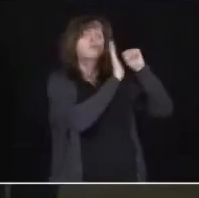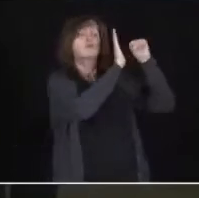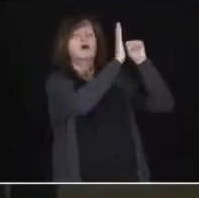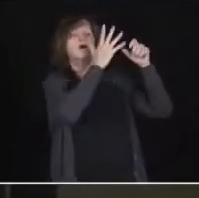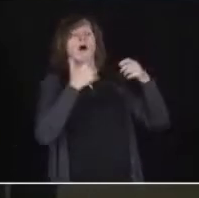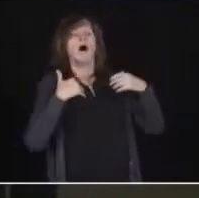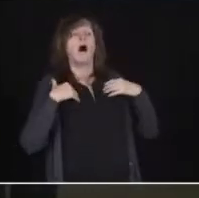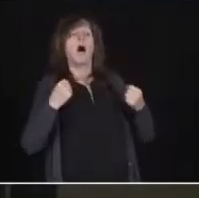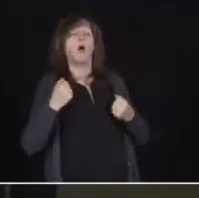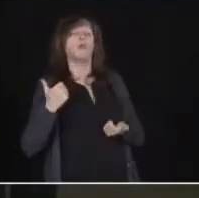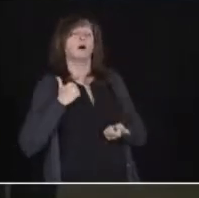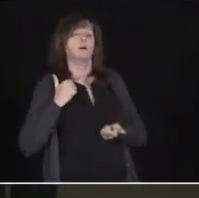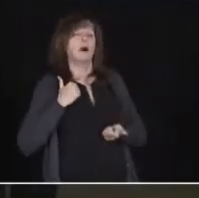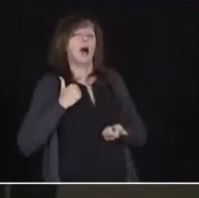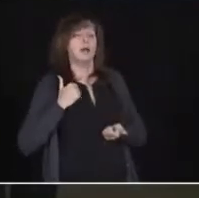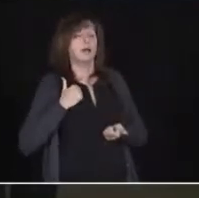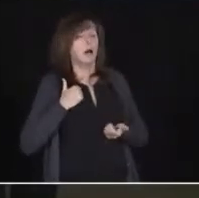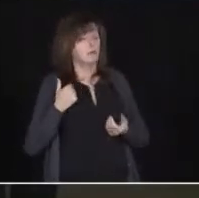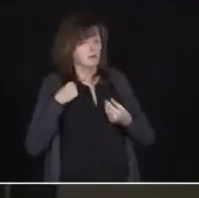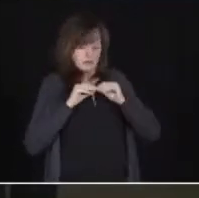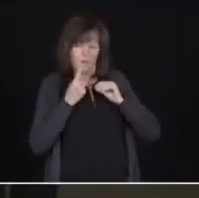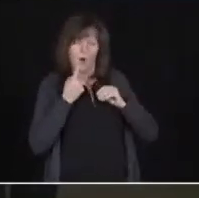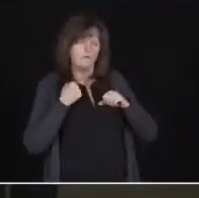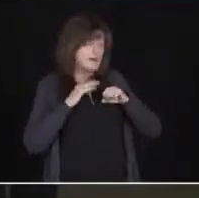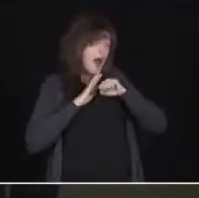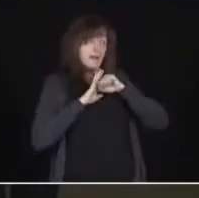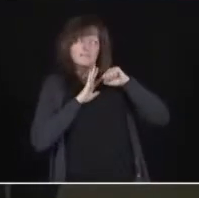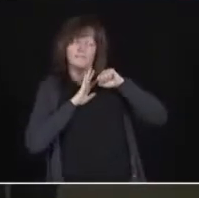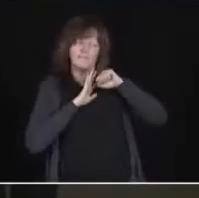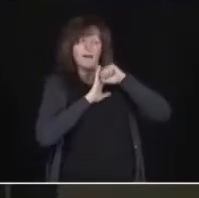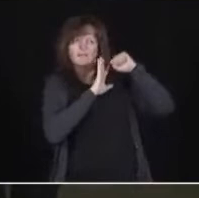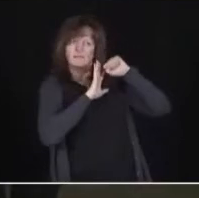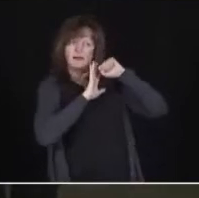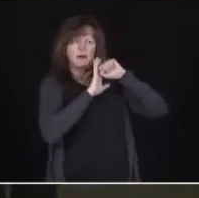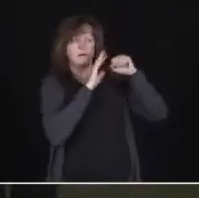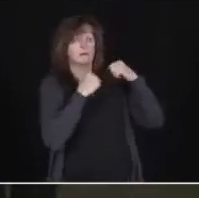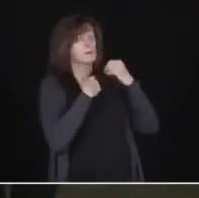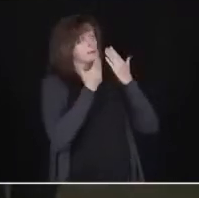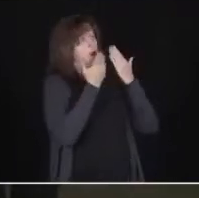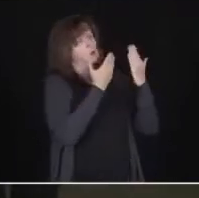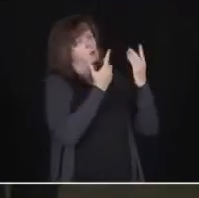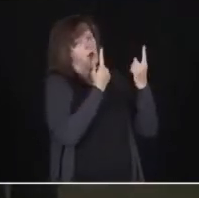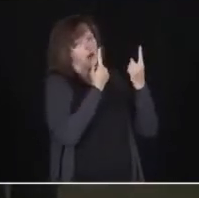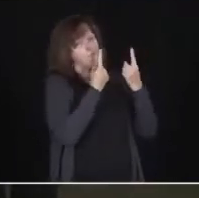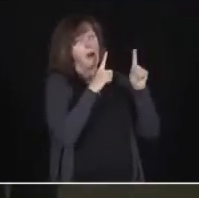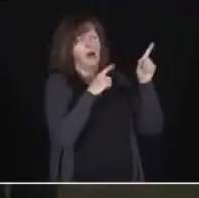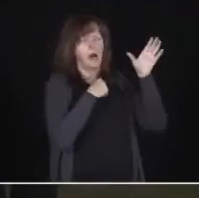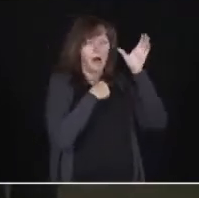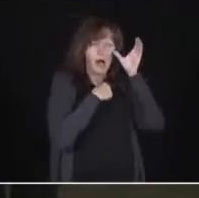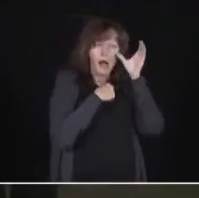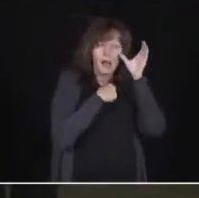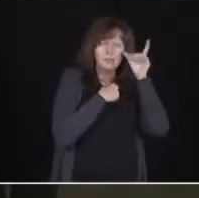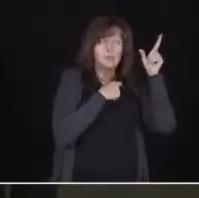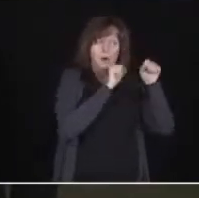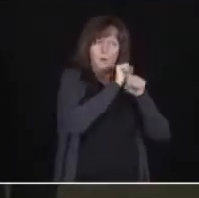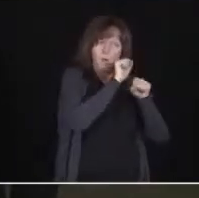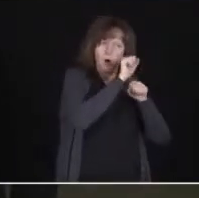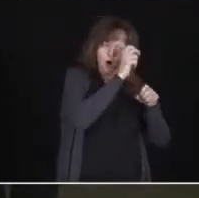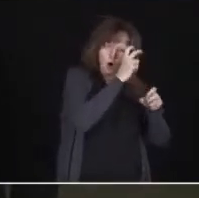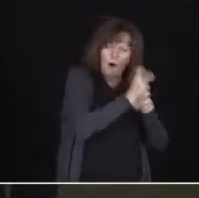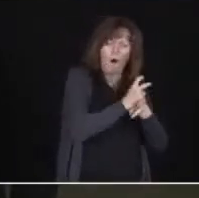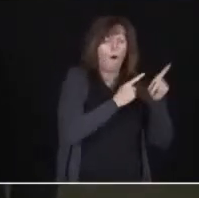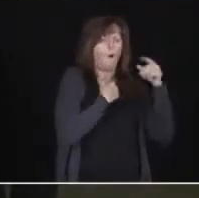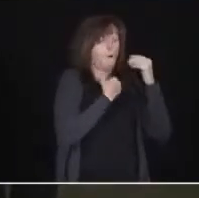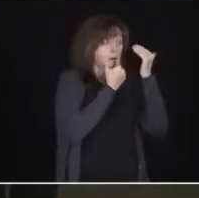in this entire country. Finally, we're seeing results, and thank you, Health Canada, for listening. They're working hard, and I just